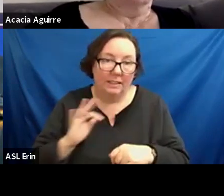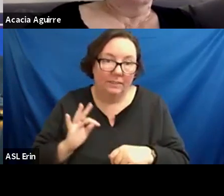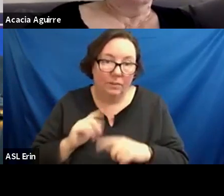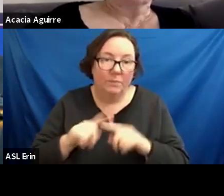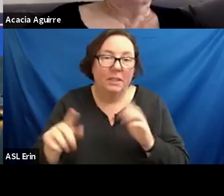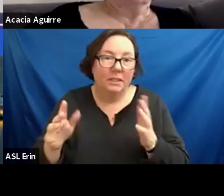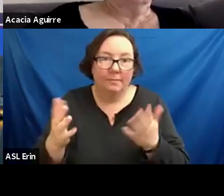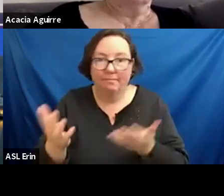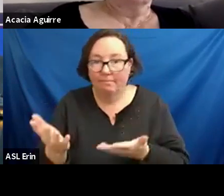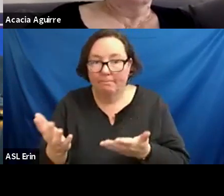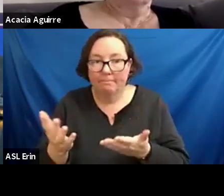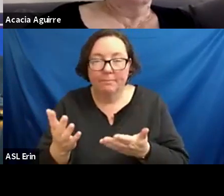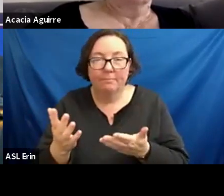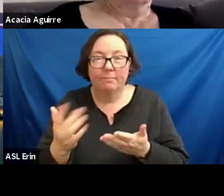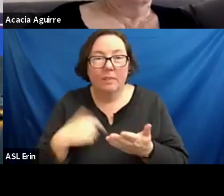But